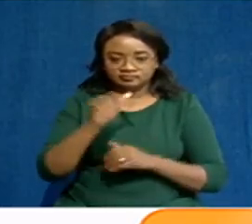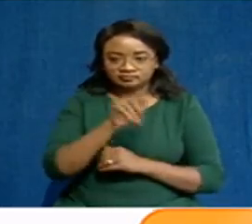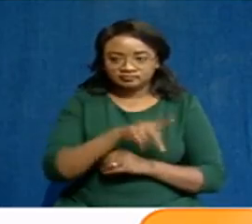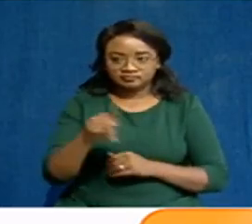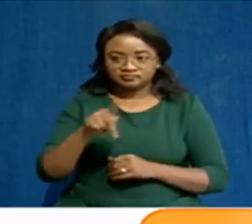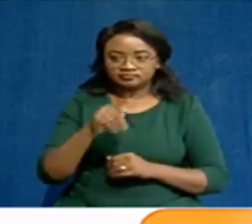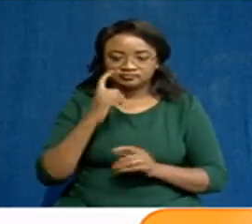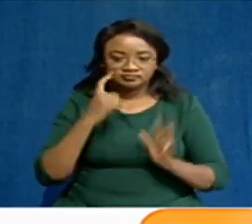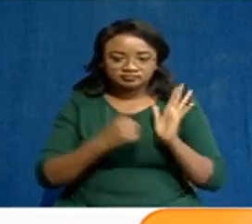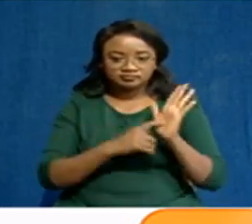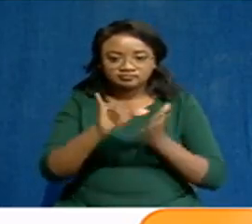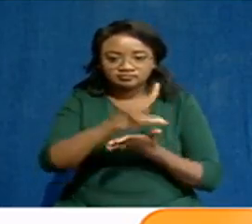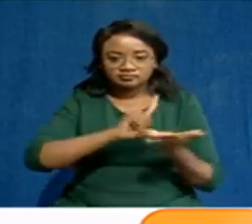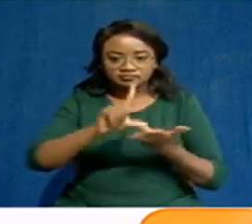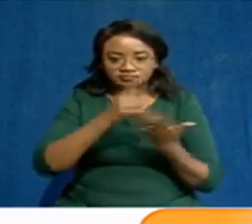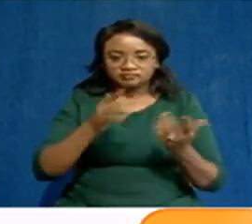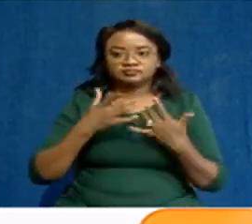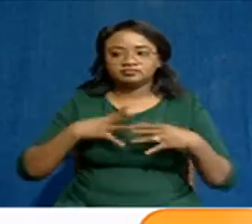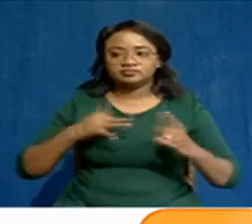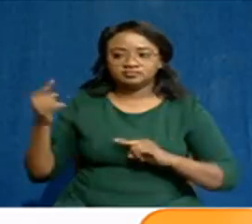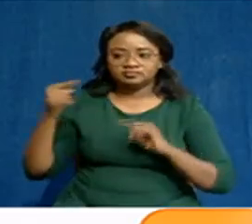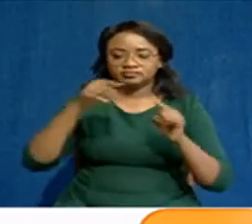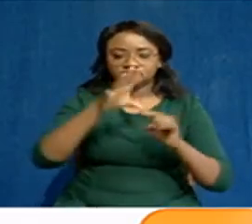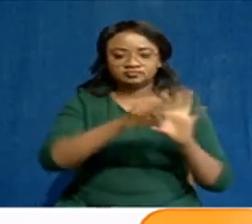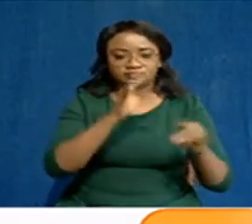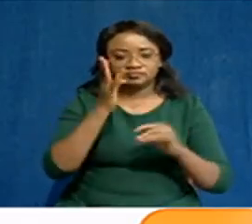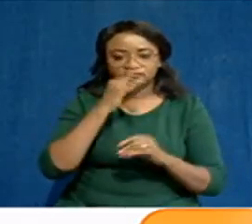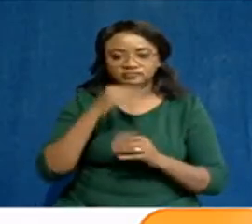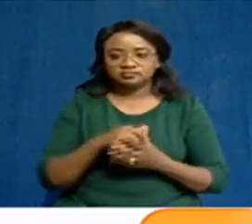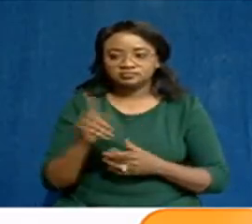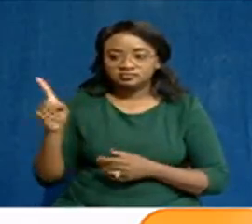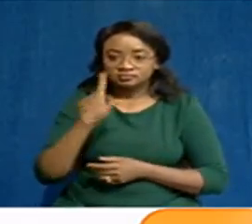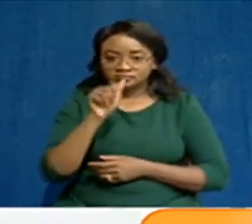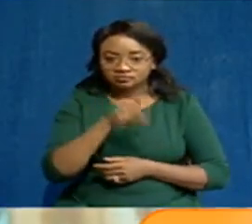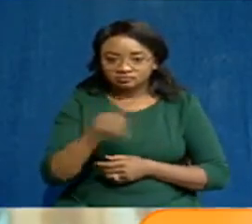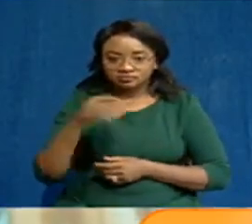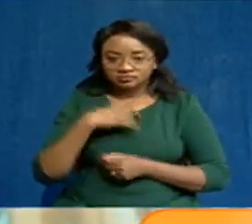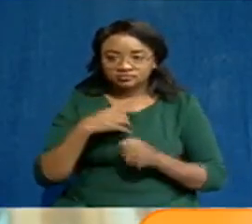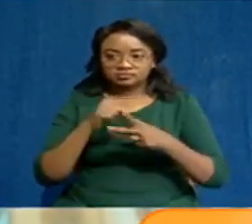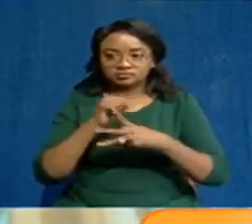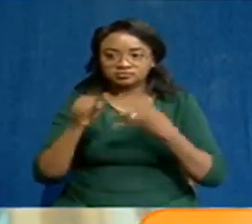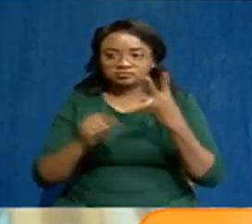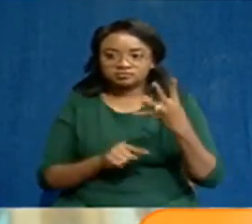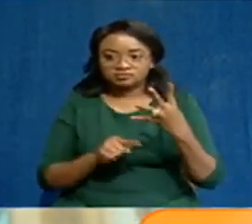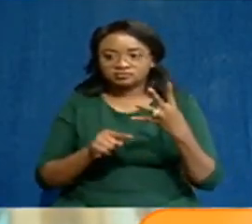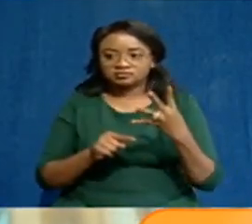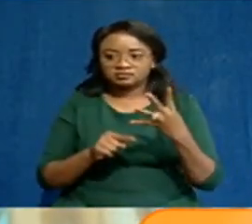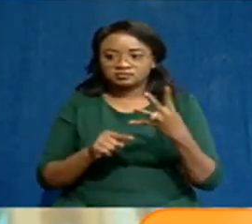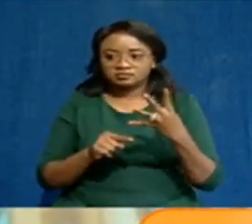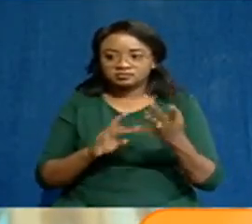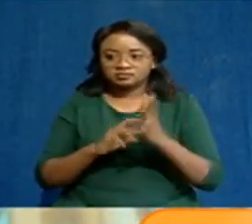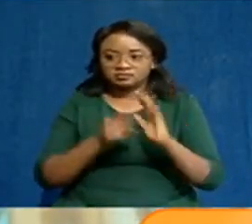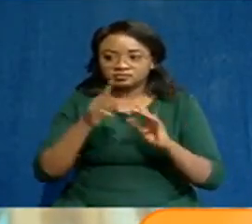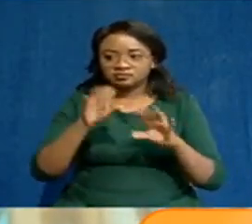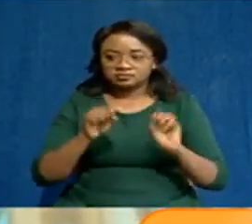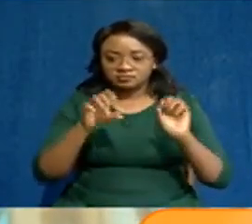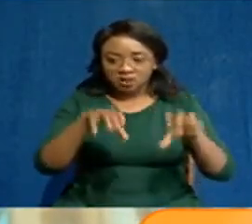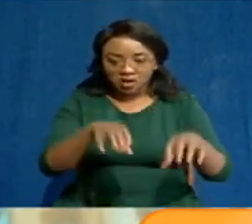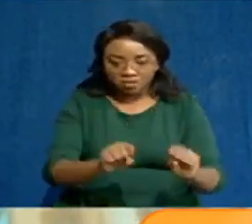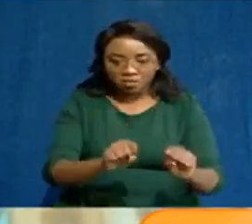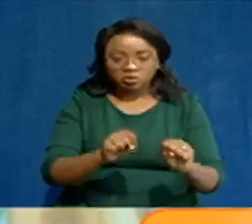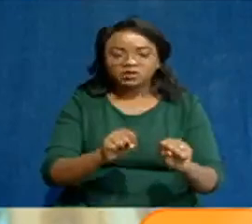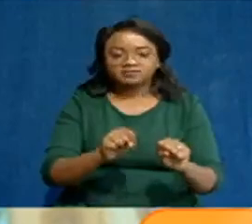Baus Taka agents collect the waste. The Baus Taka app has four main features. You are able to book waste management services on the go,